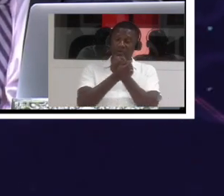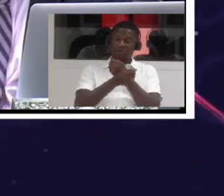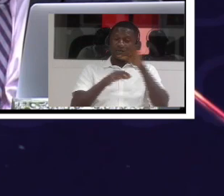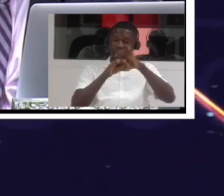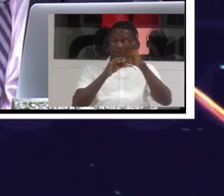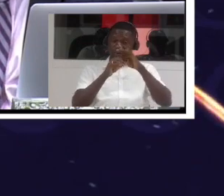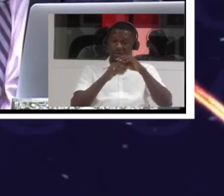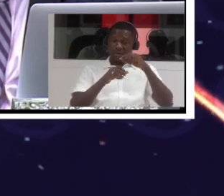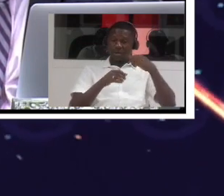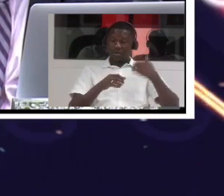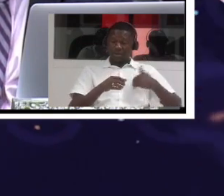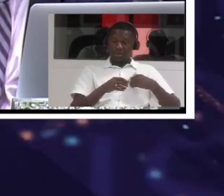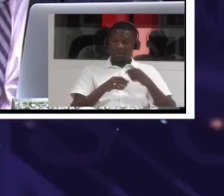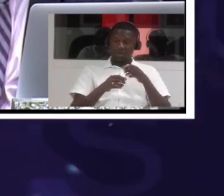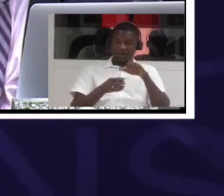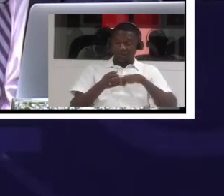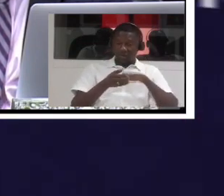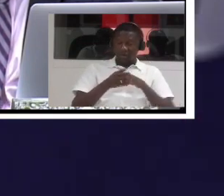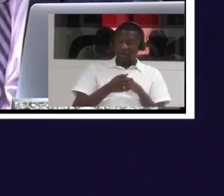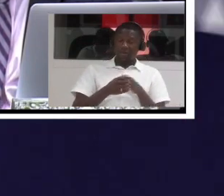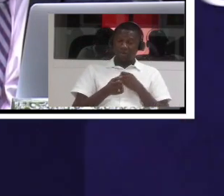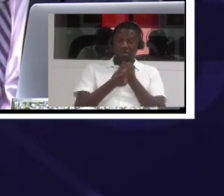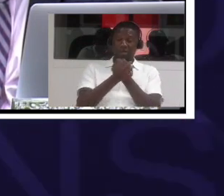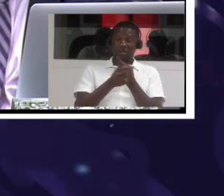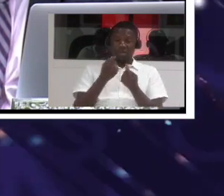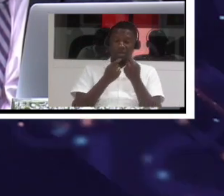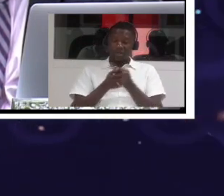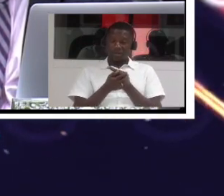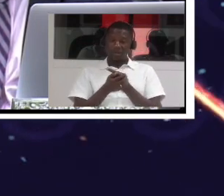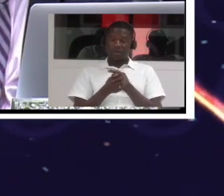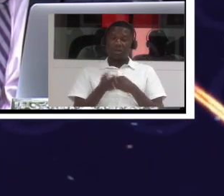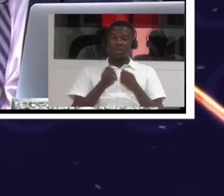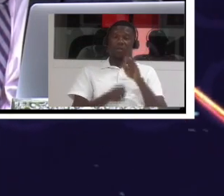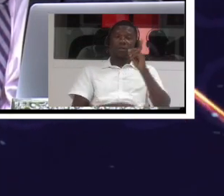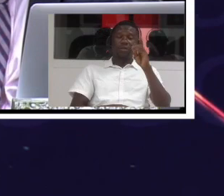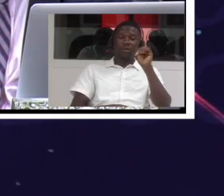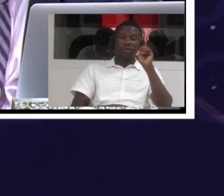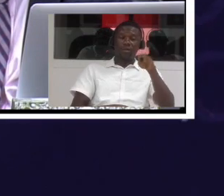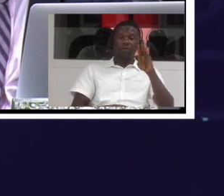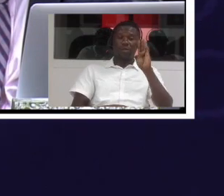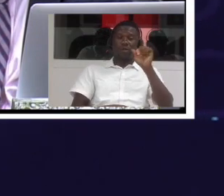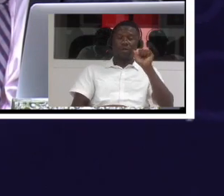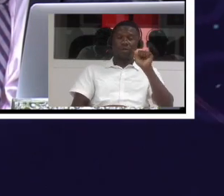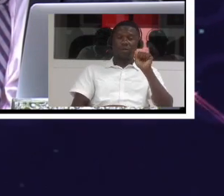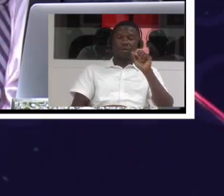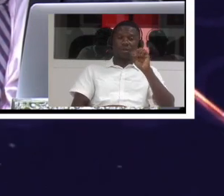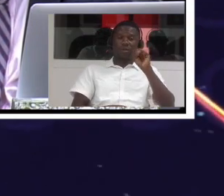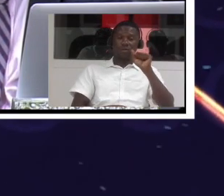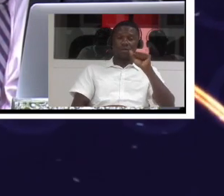too? Yes. And Demba Sambu of the Daily Observer was also arrested in